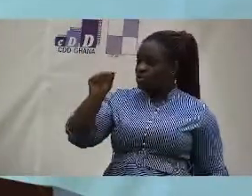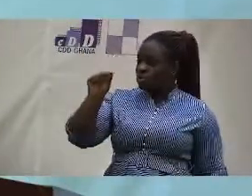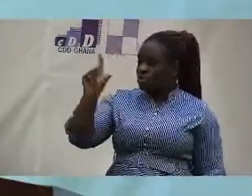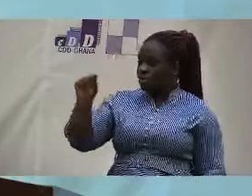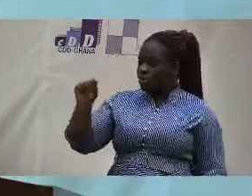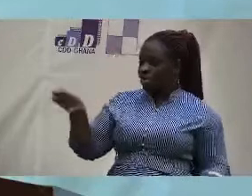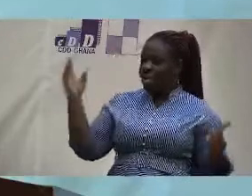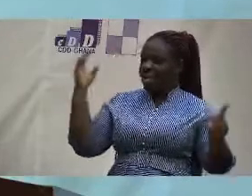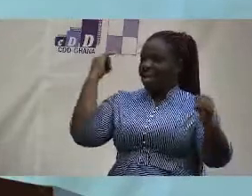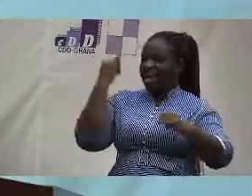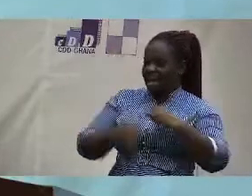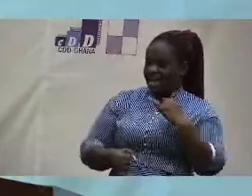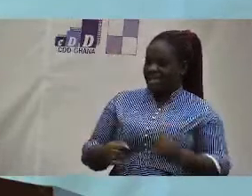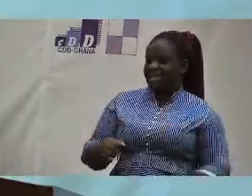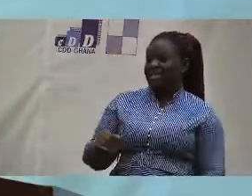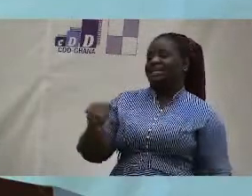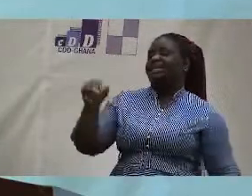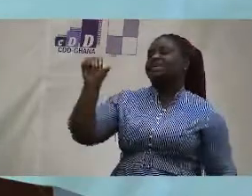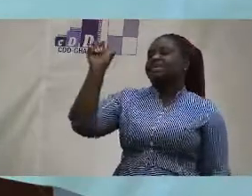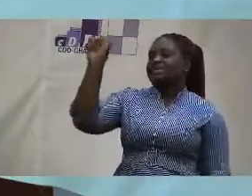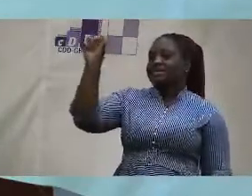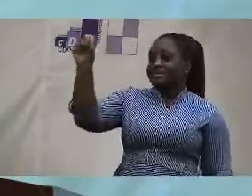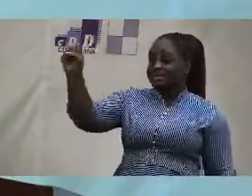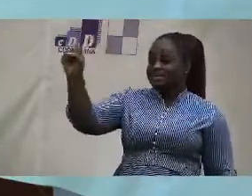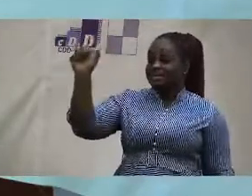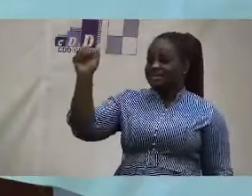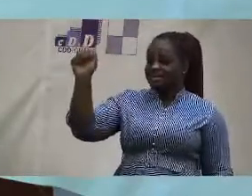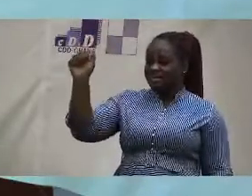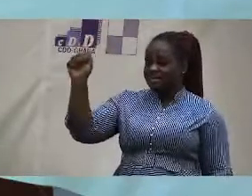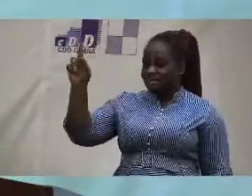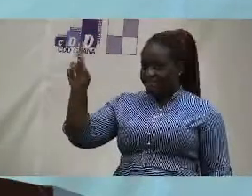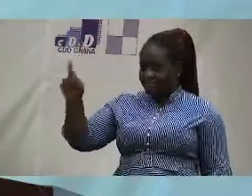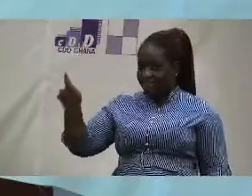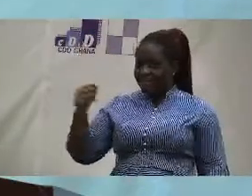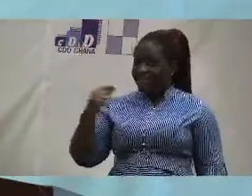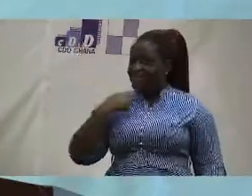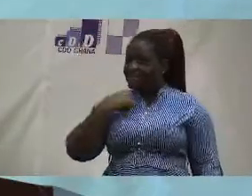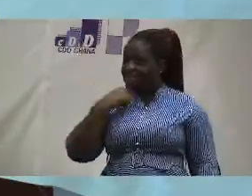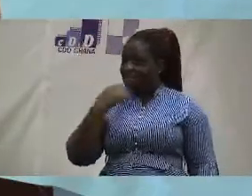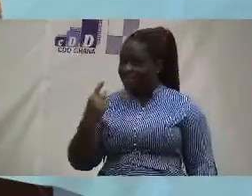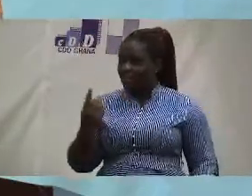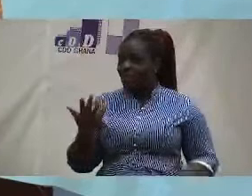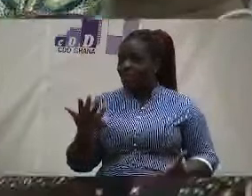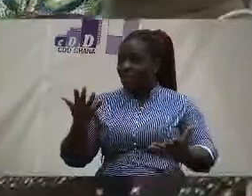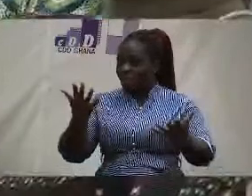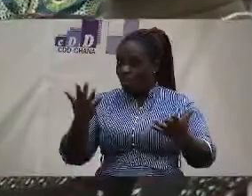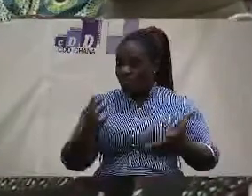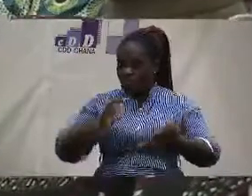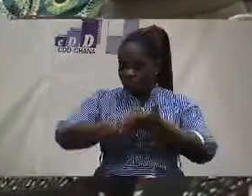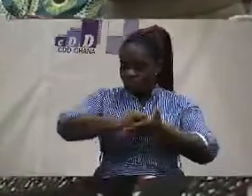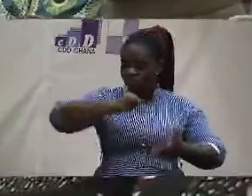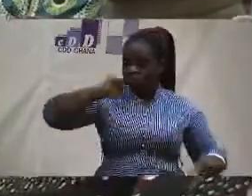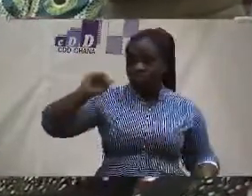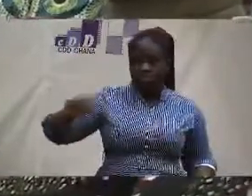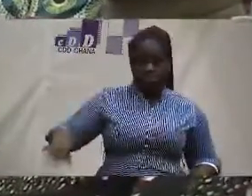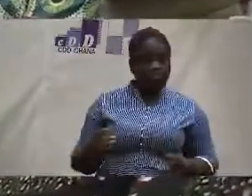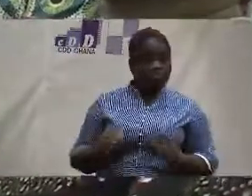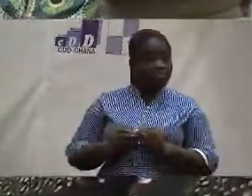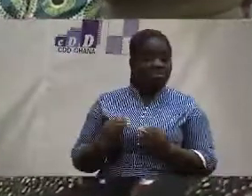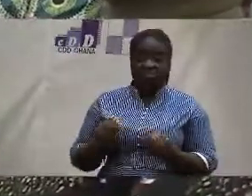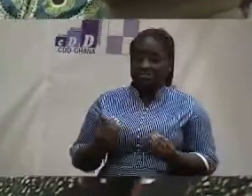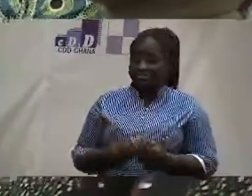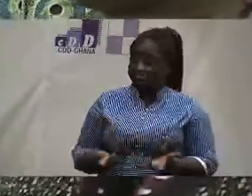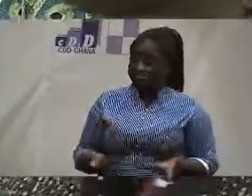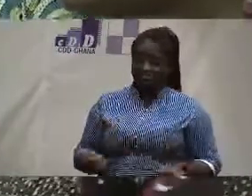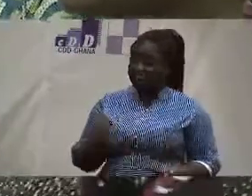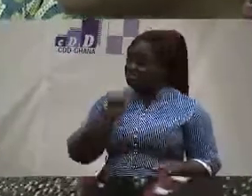NSAS protests in Nigeria, where our president said it was an attempt to actually remove him from office, not